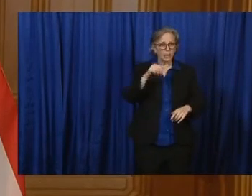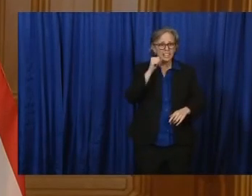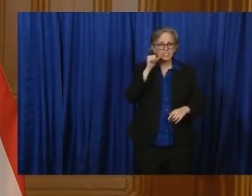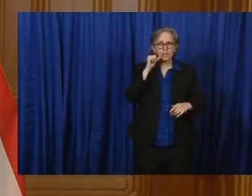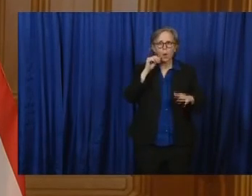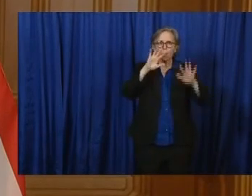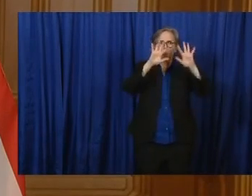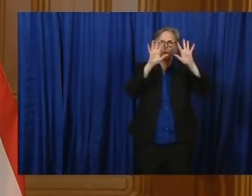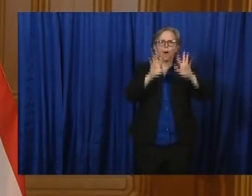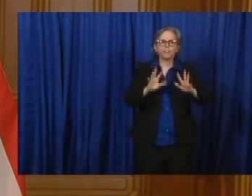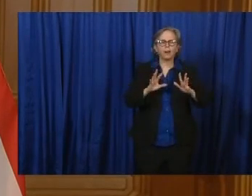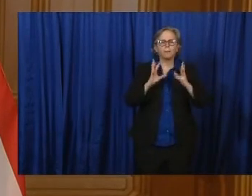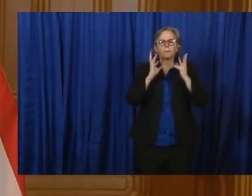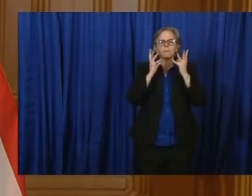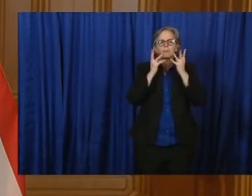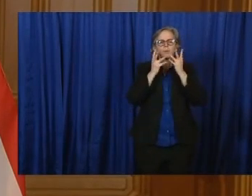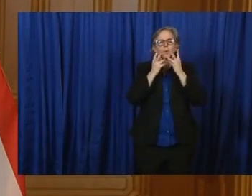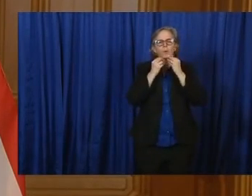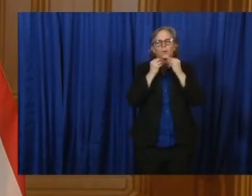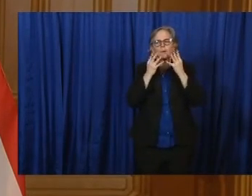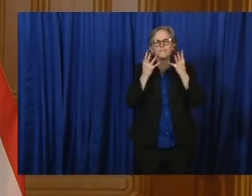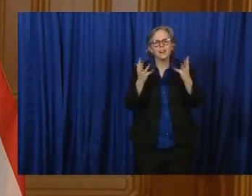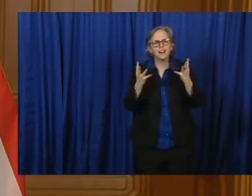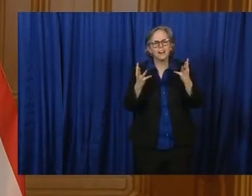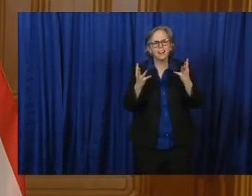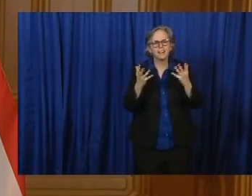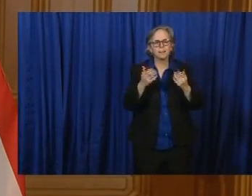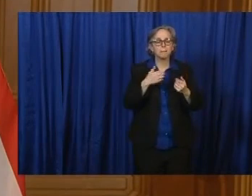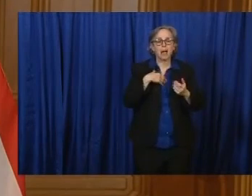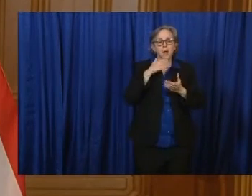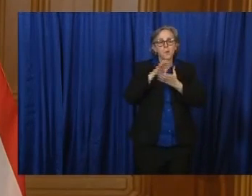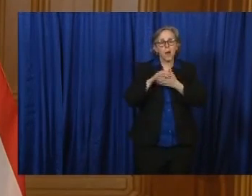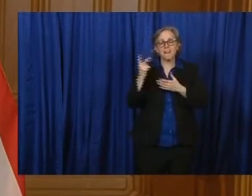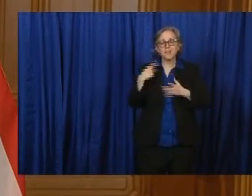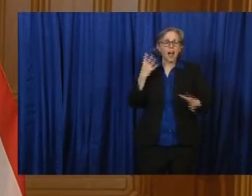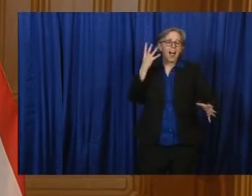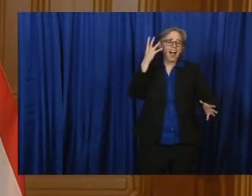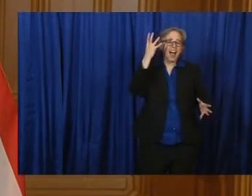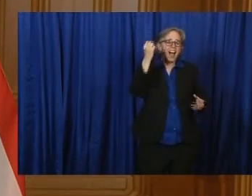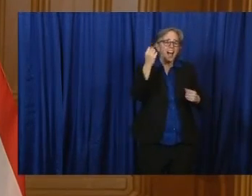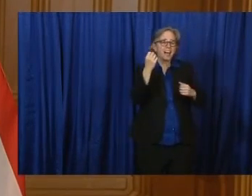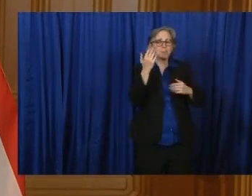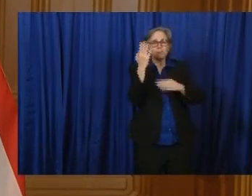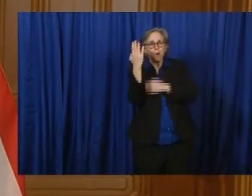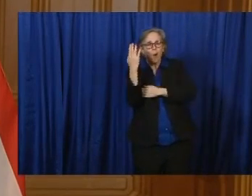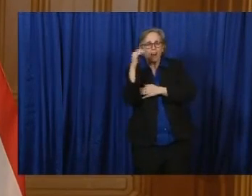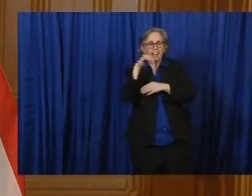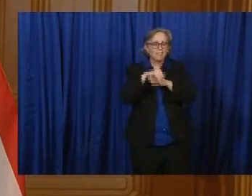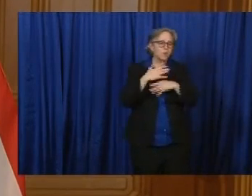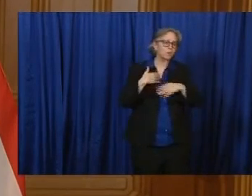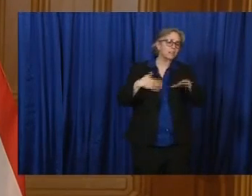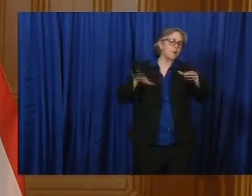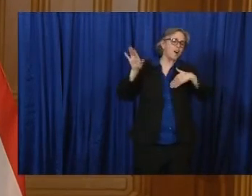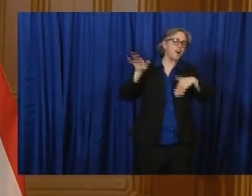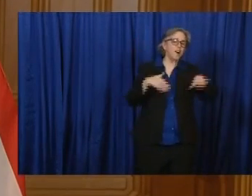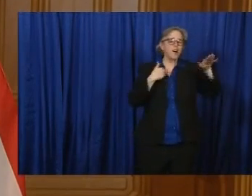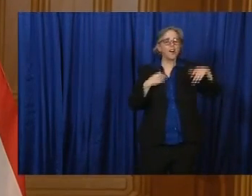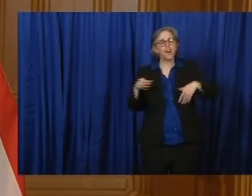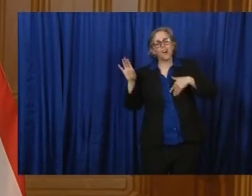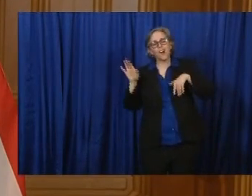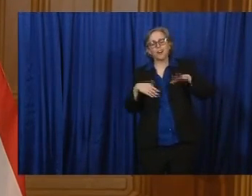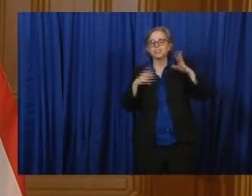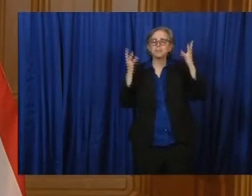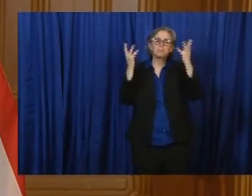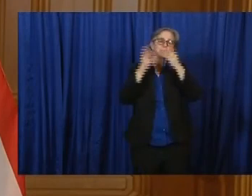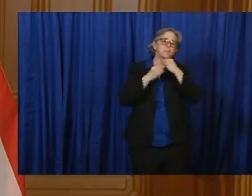day to be out. My wife and I walked on our farm in the morning, and we walked in the evening. So it was a great day to be out.